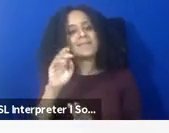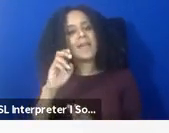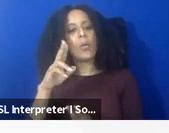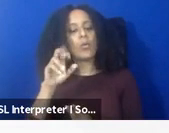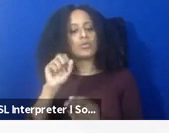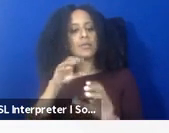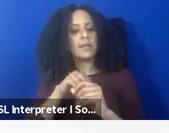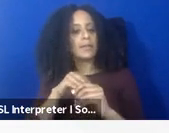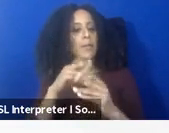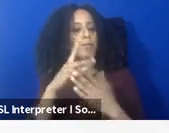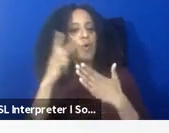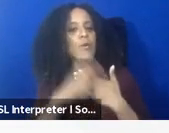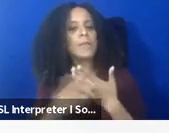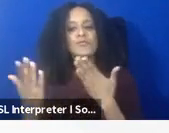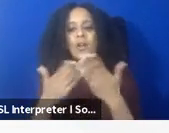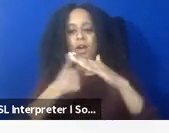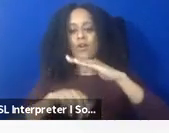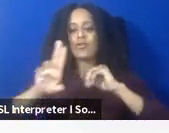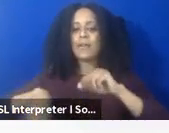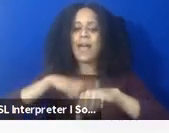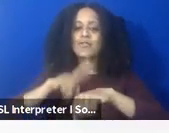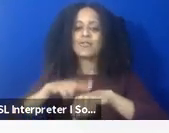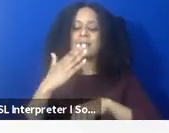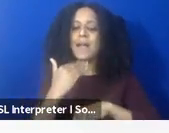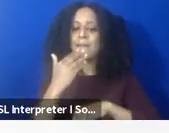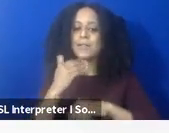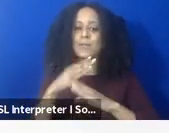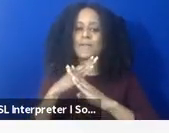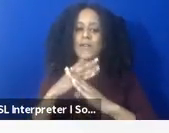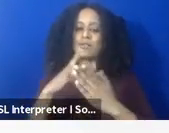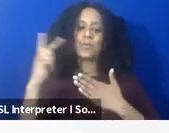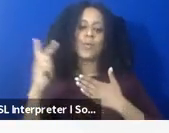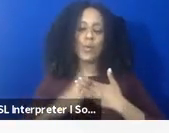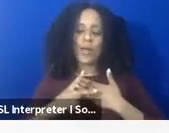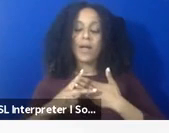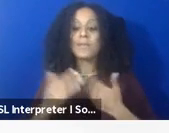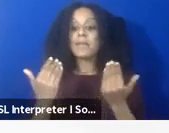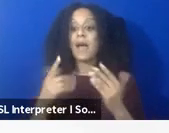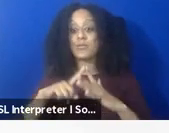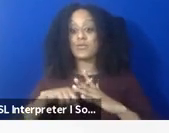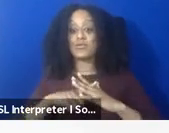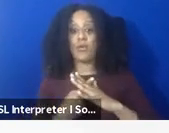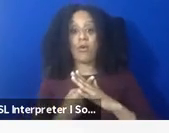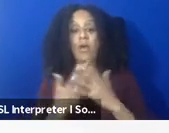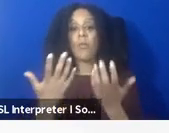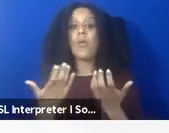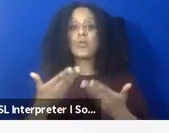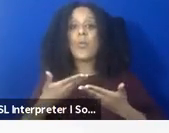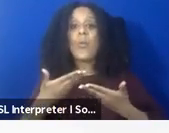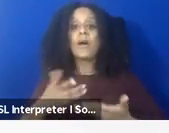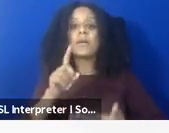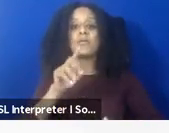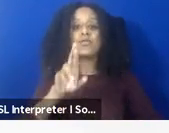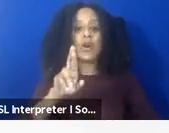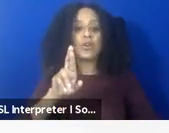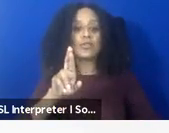and services that are under the National Diabetes Prevention Program. To start off, I would like to welcome Dr.